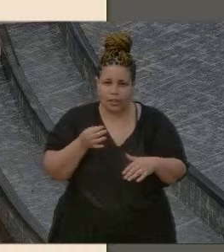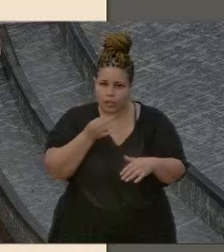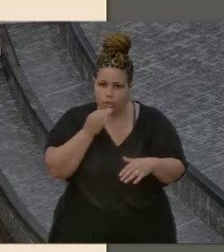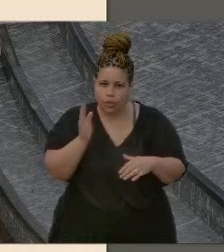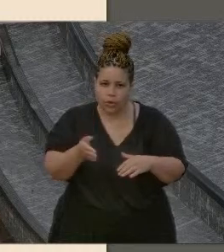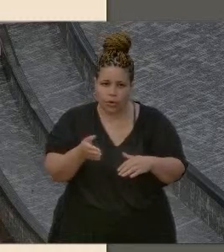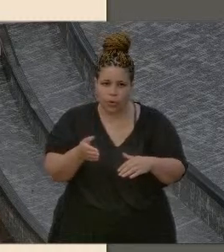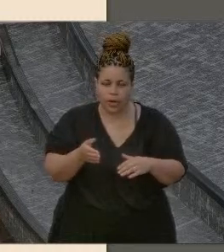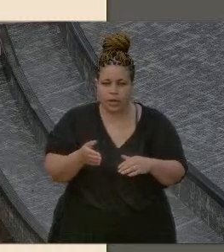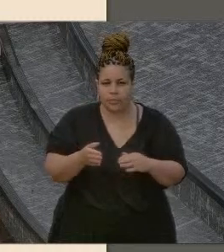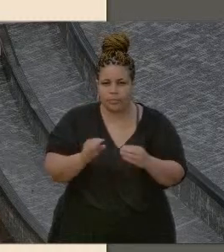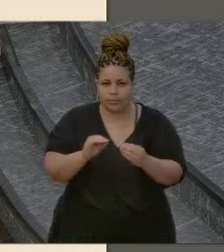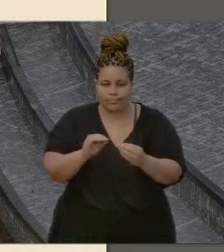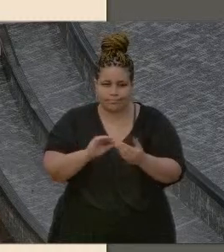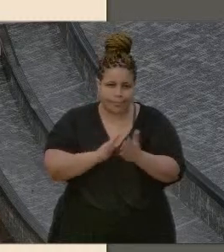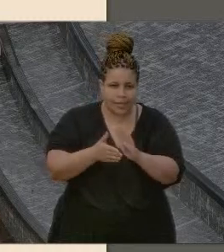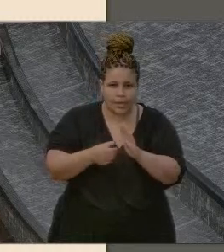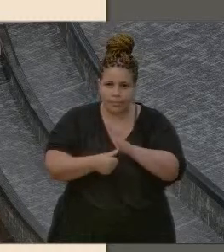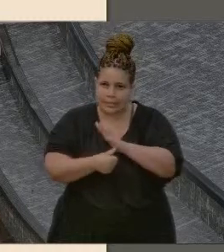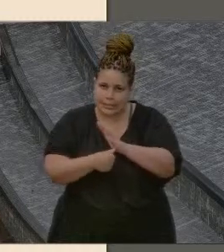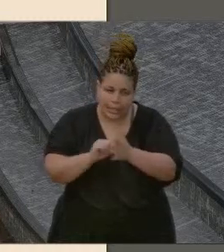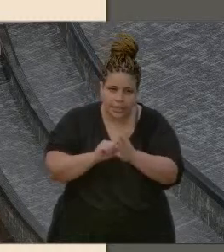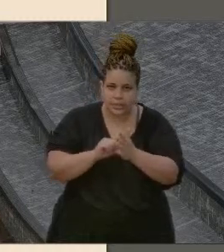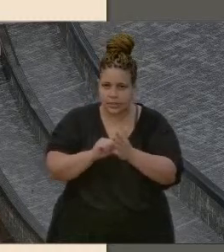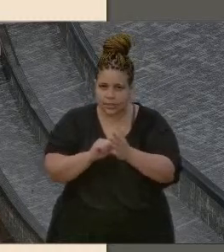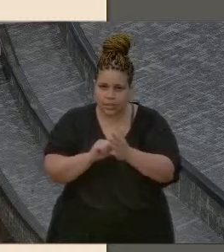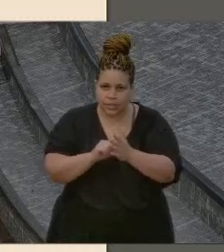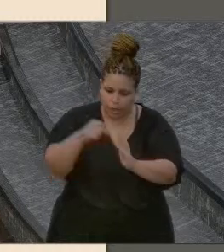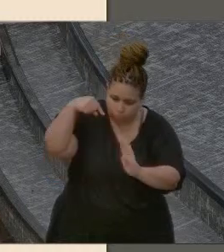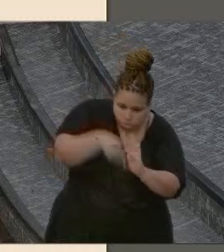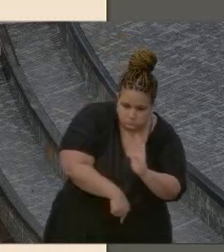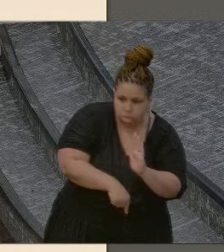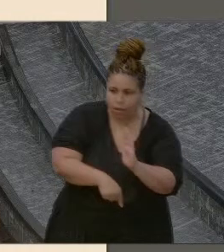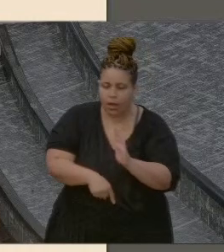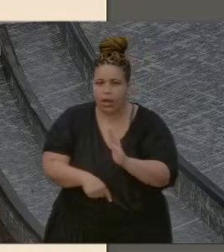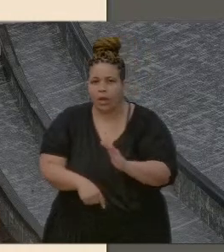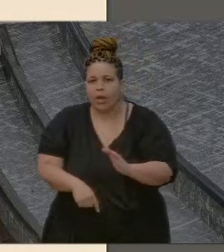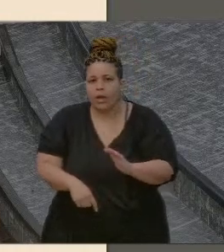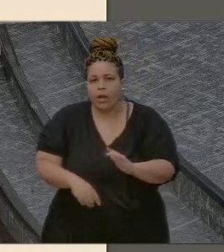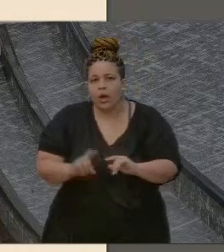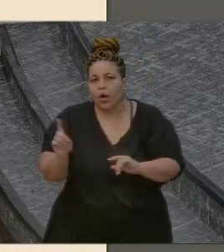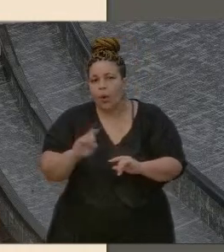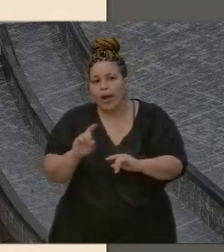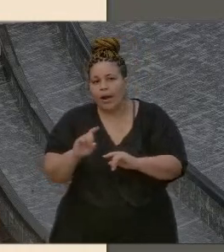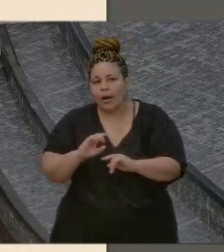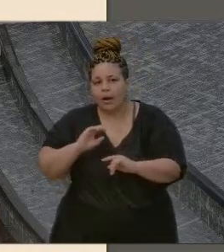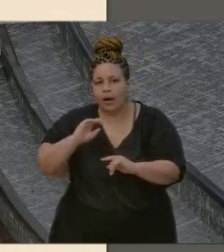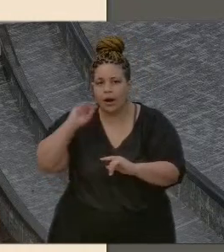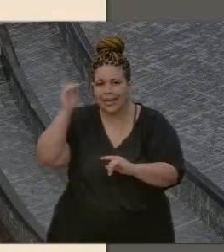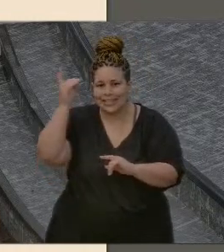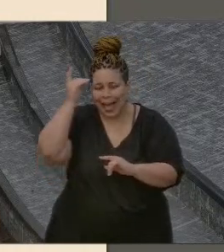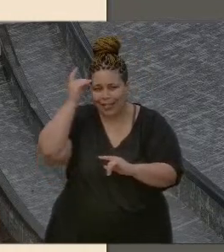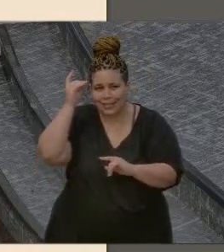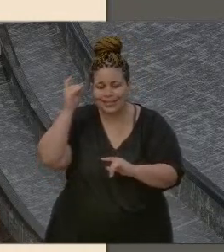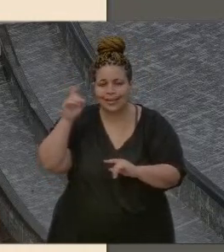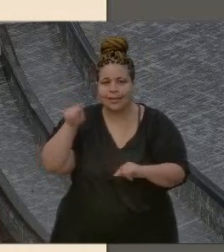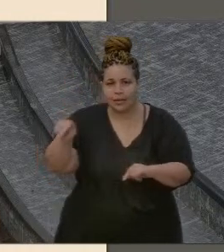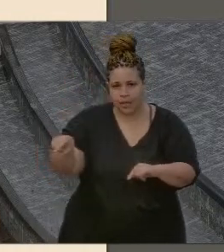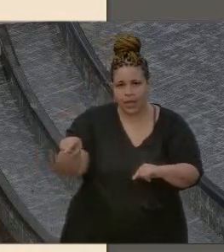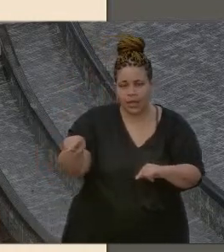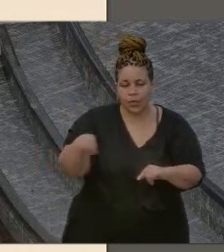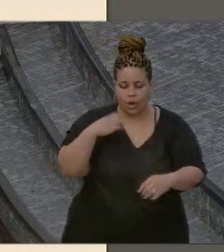forward. Dallas and what they're doing with their reset centers is very much on our radar.